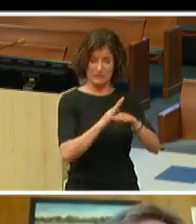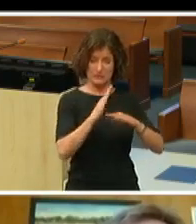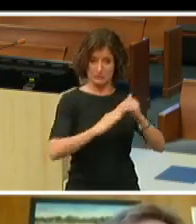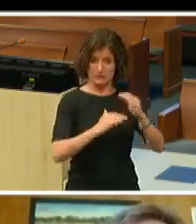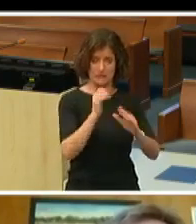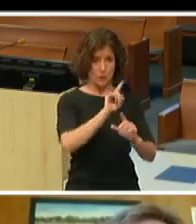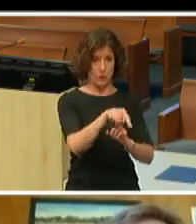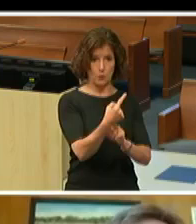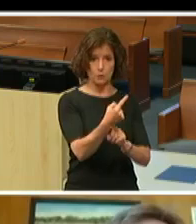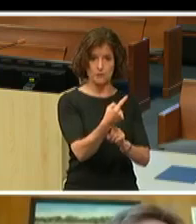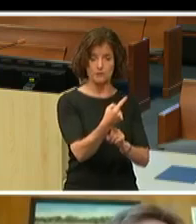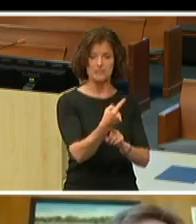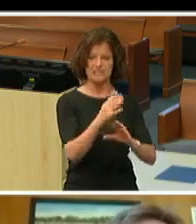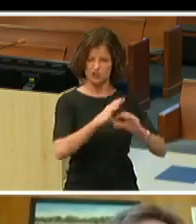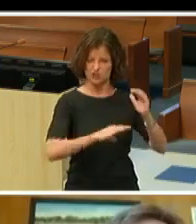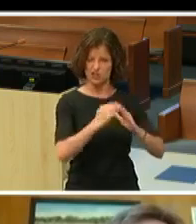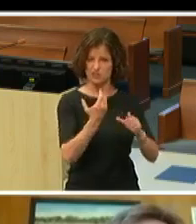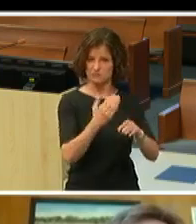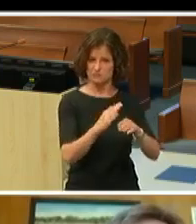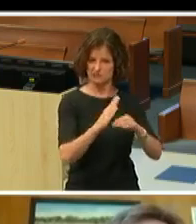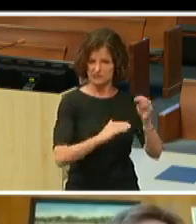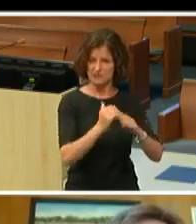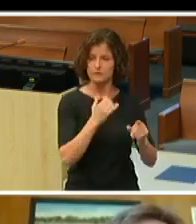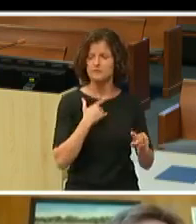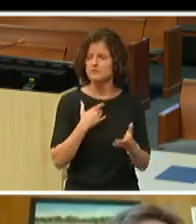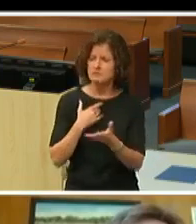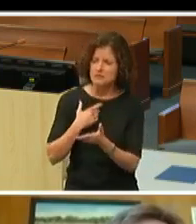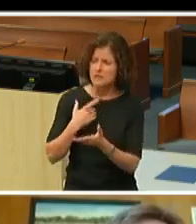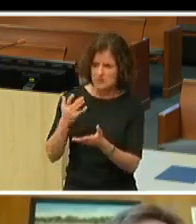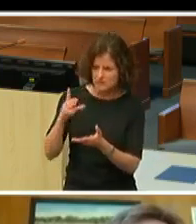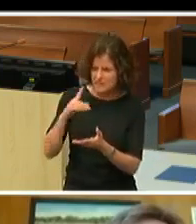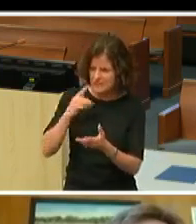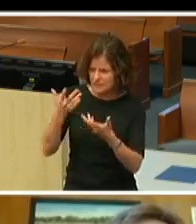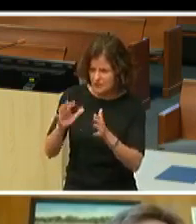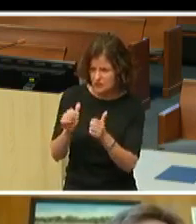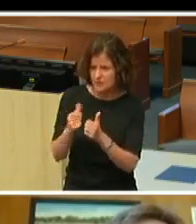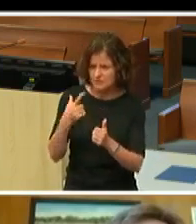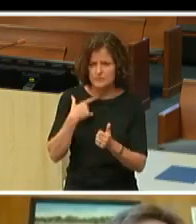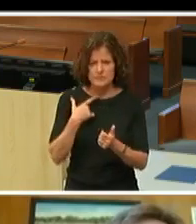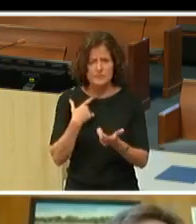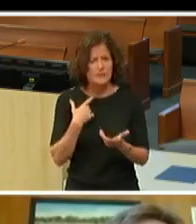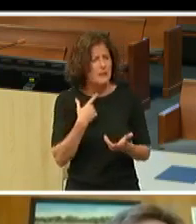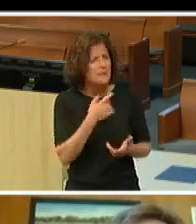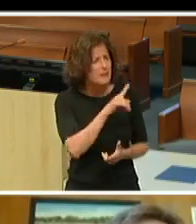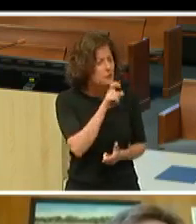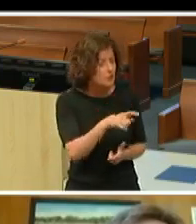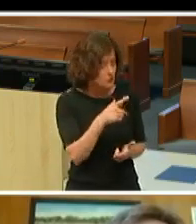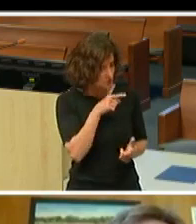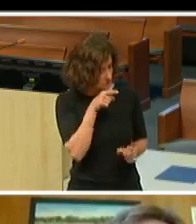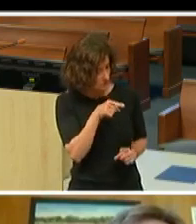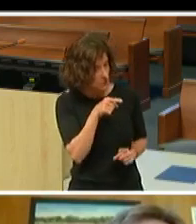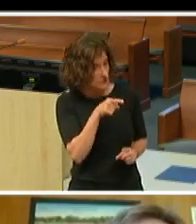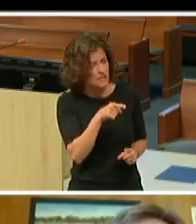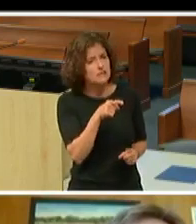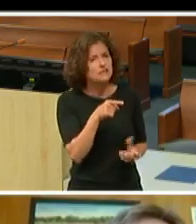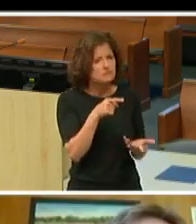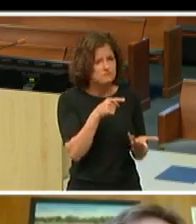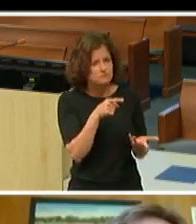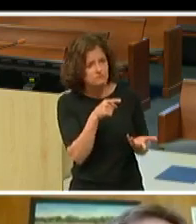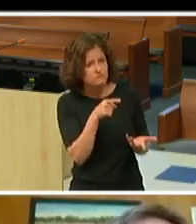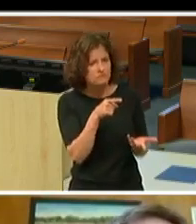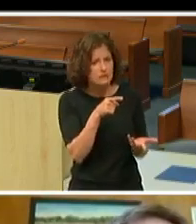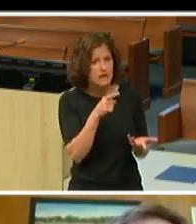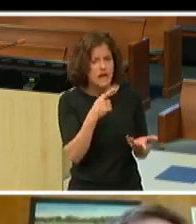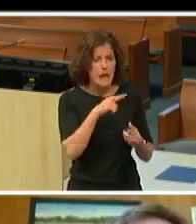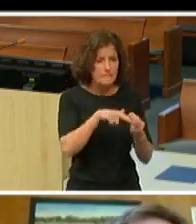ahead and let's finish up with this. Do you have any questions about that? But that's what I'm asking. Is this, are we talking about